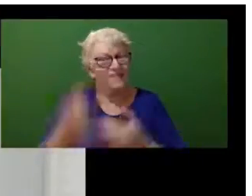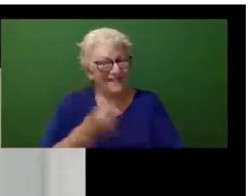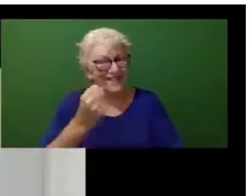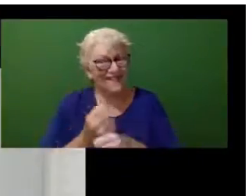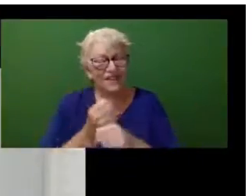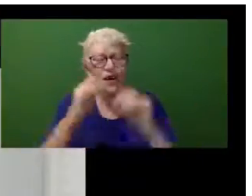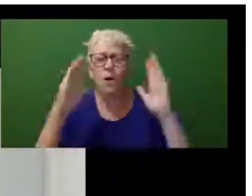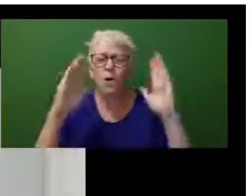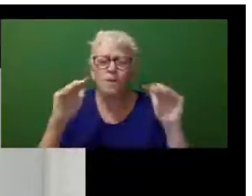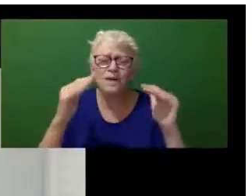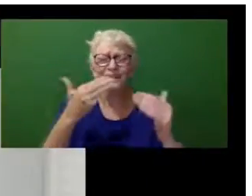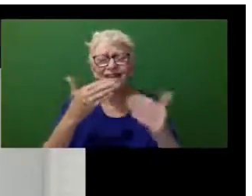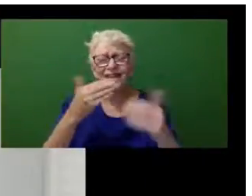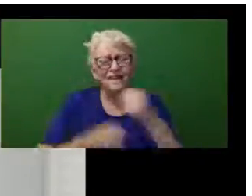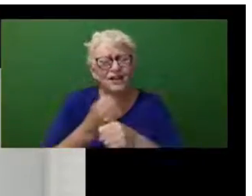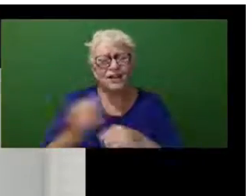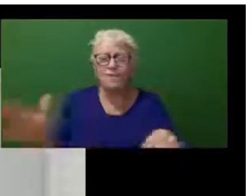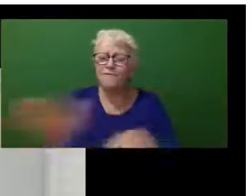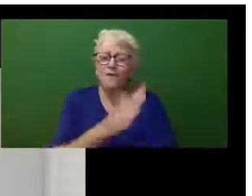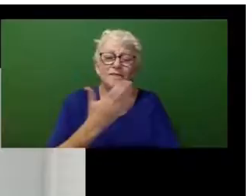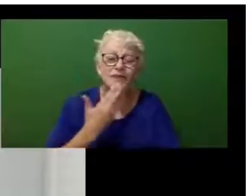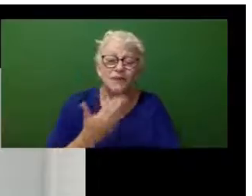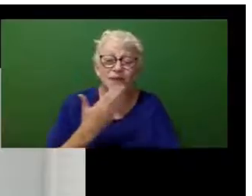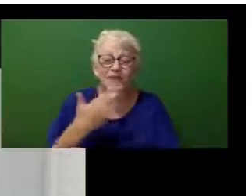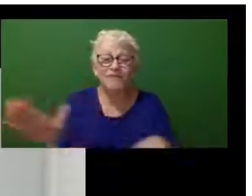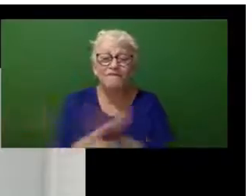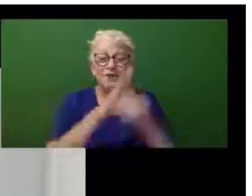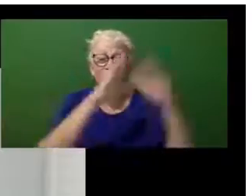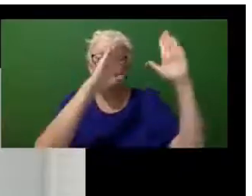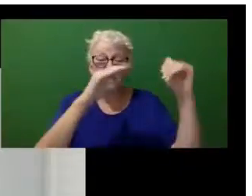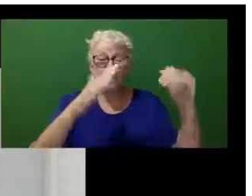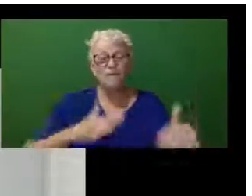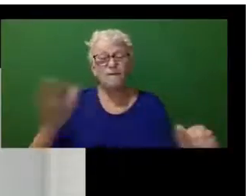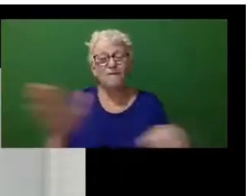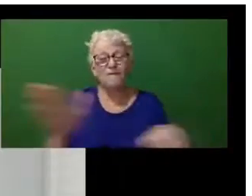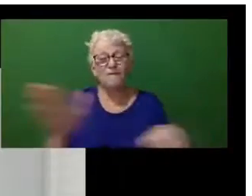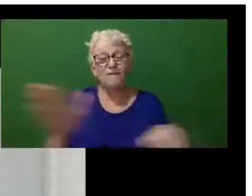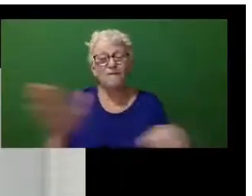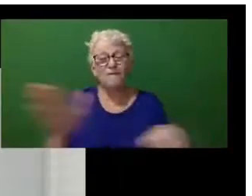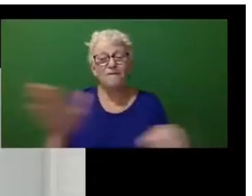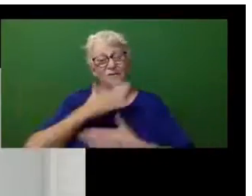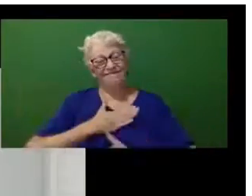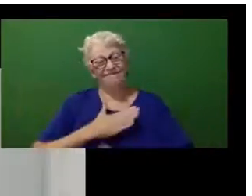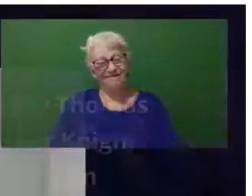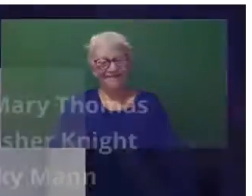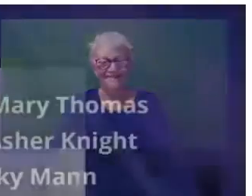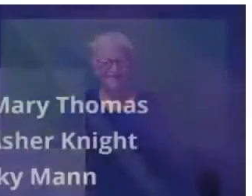a Shana Tova. May it be a year of sweetness, of hope, and of joy.